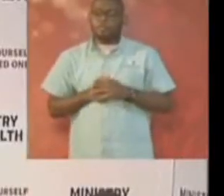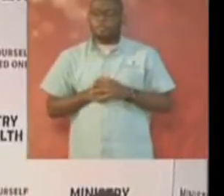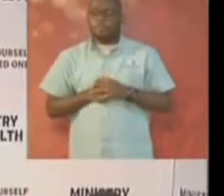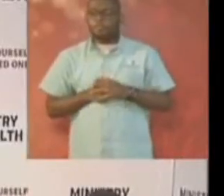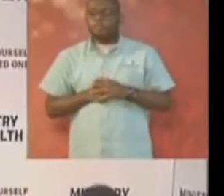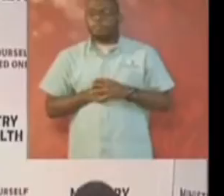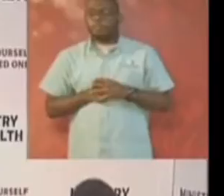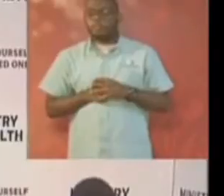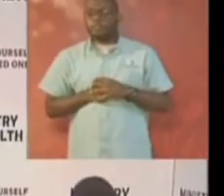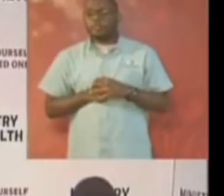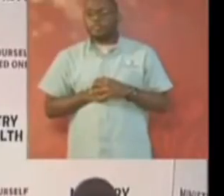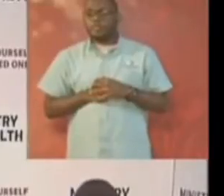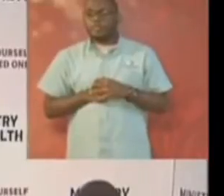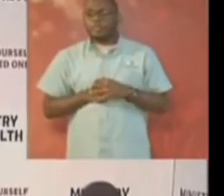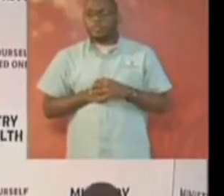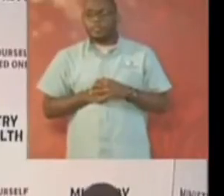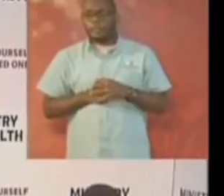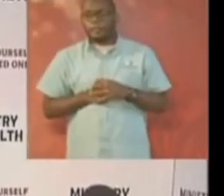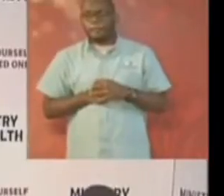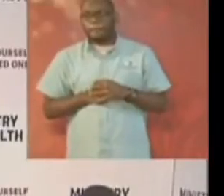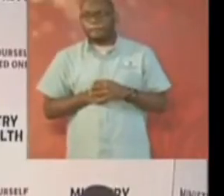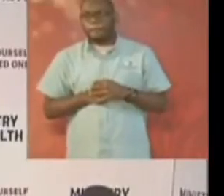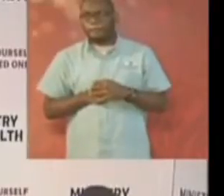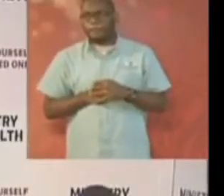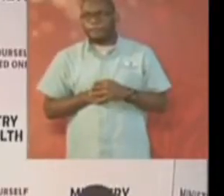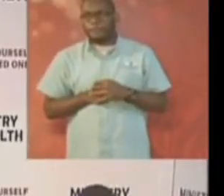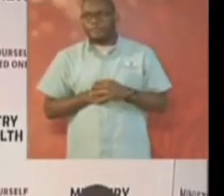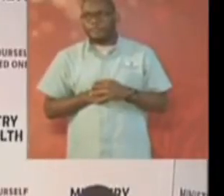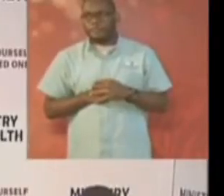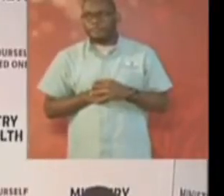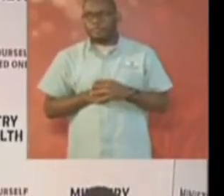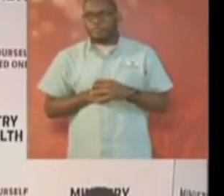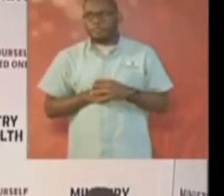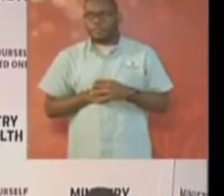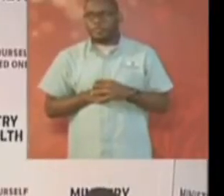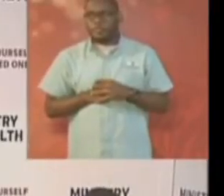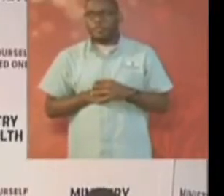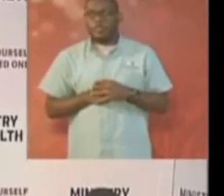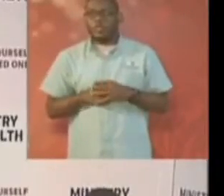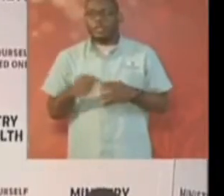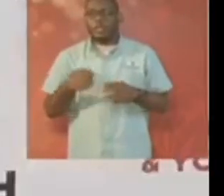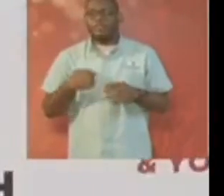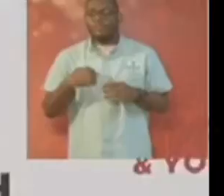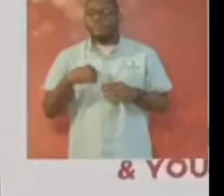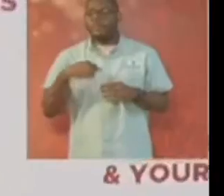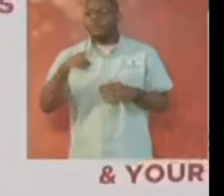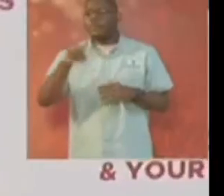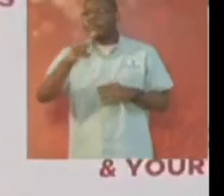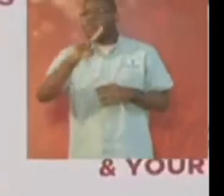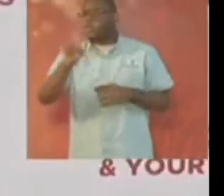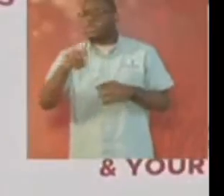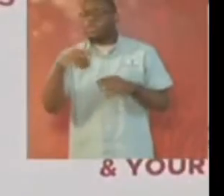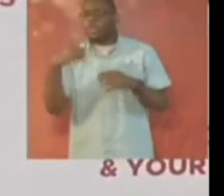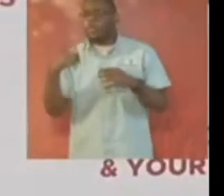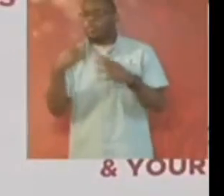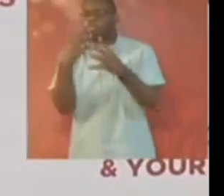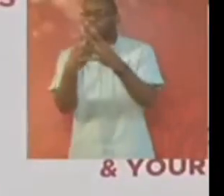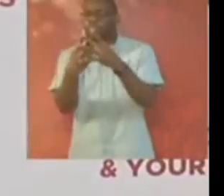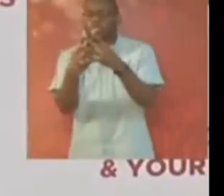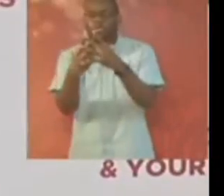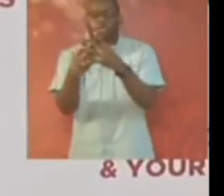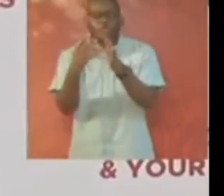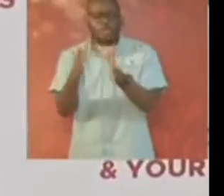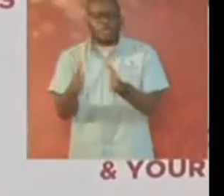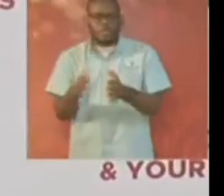was the next question. Yes, regarding the question that was asked about the prisoners and their medical care, the medical care